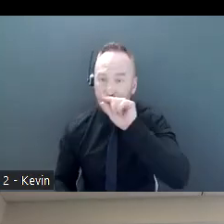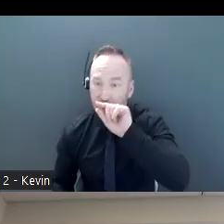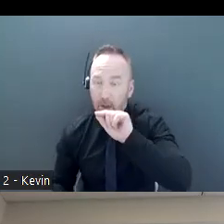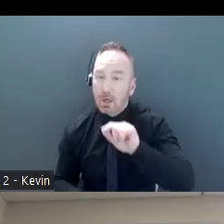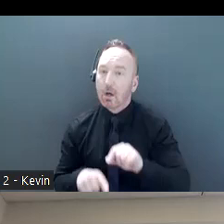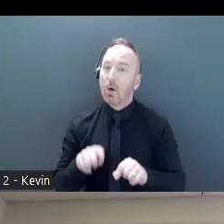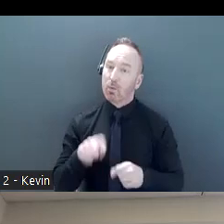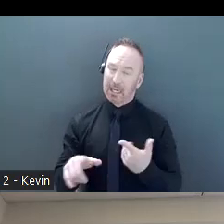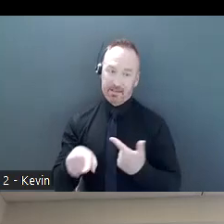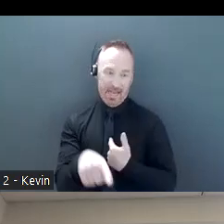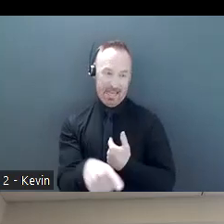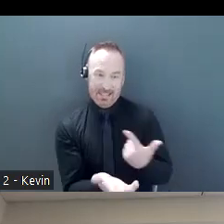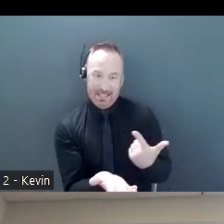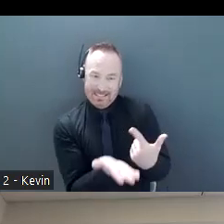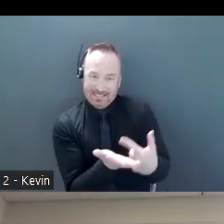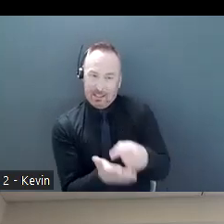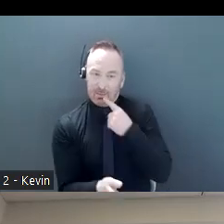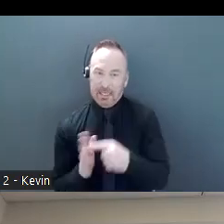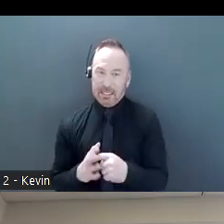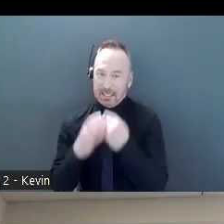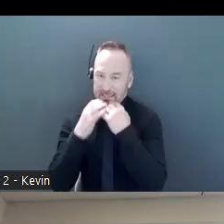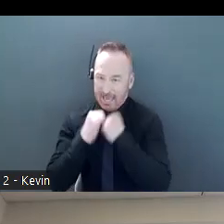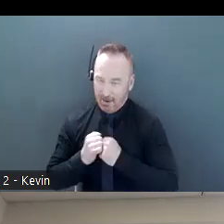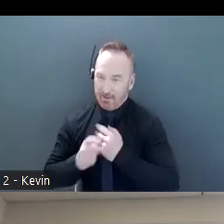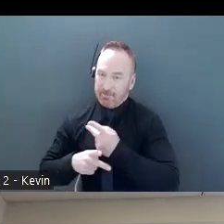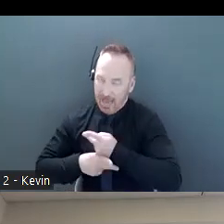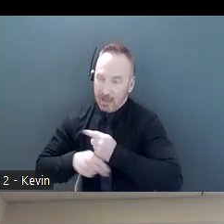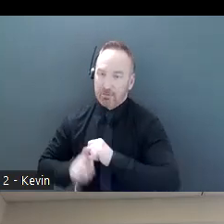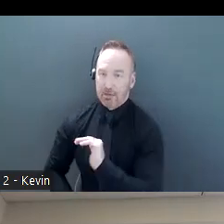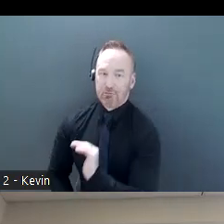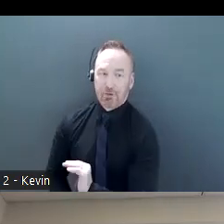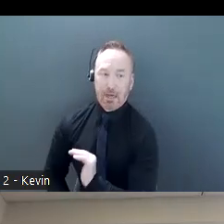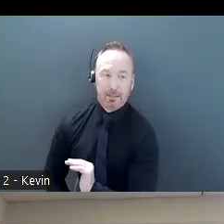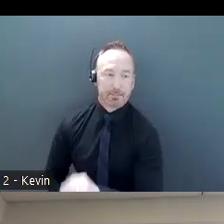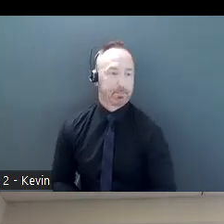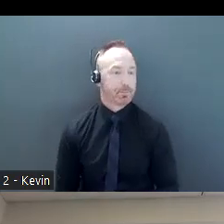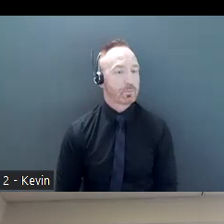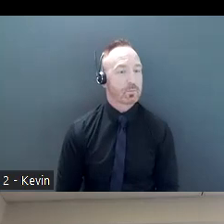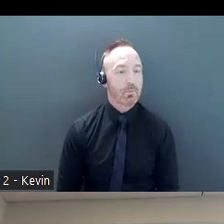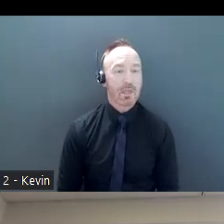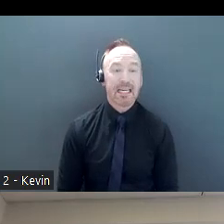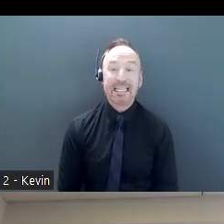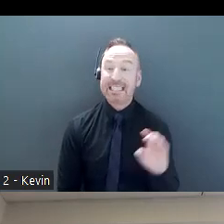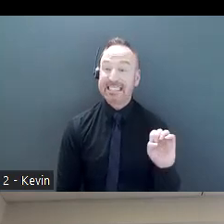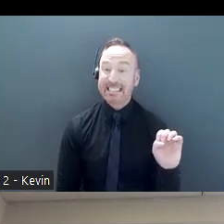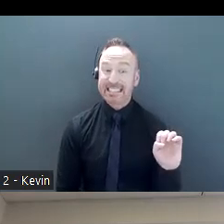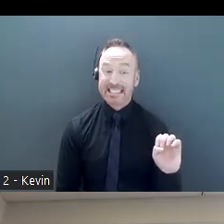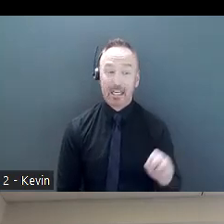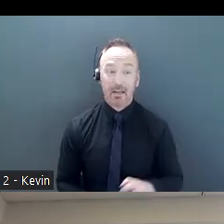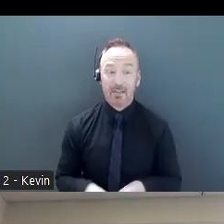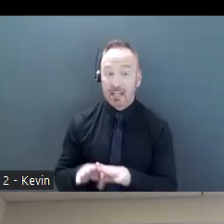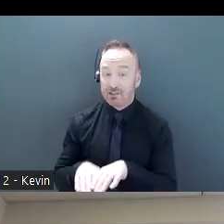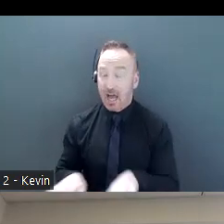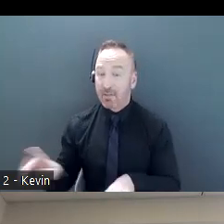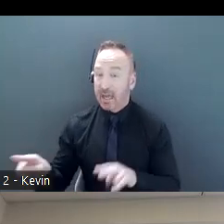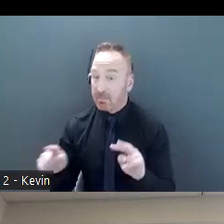That's what I was just talking about. E is the child's views and preferences, giving due weight to the child's age and maturity